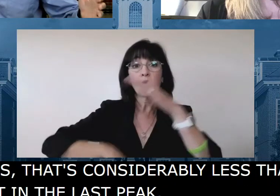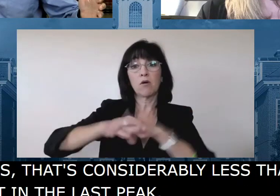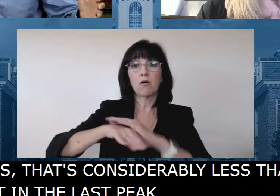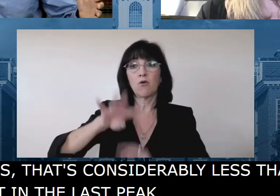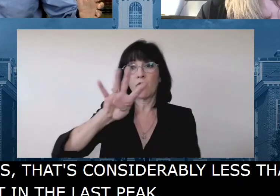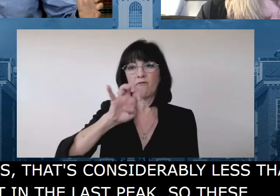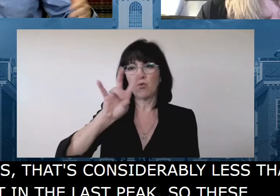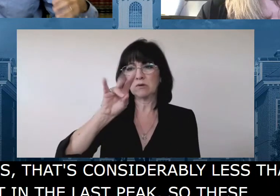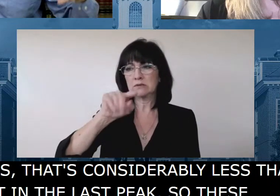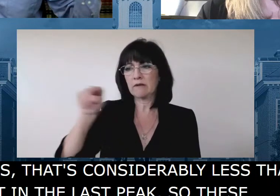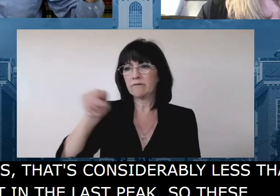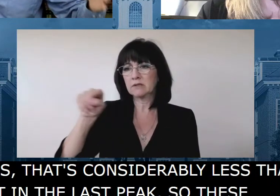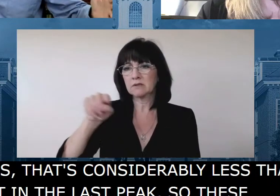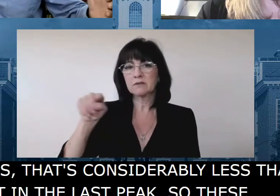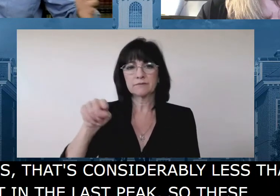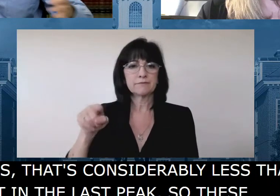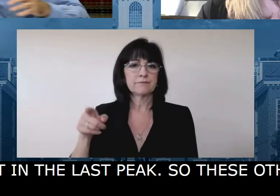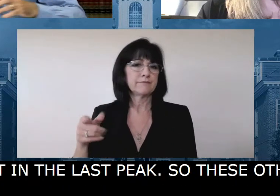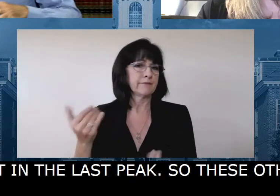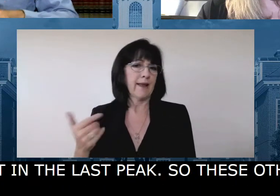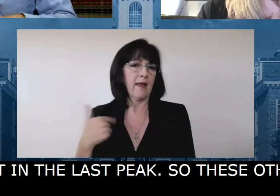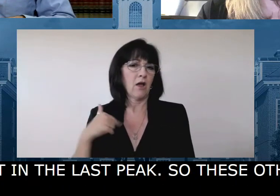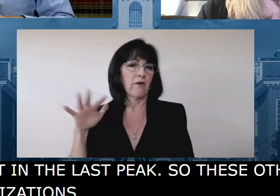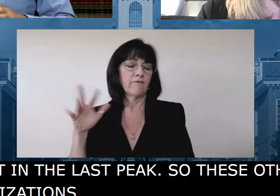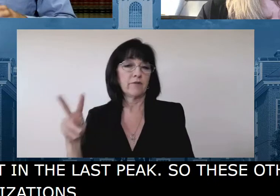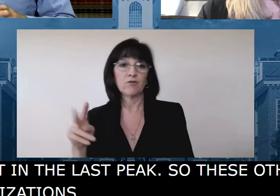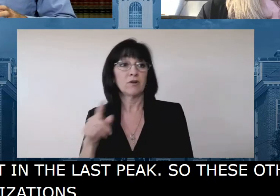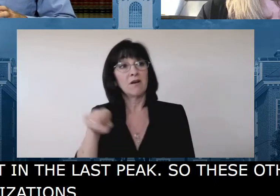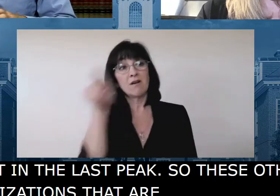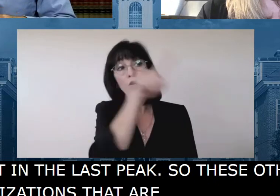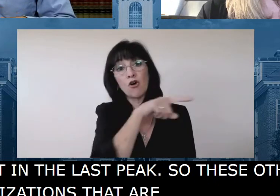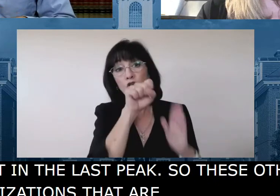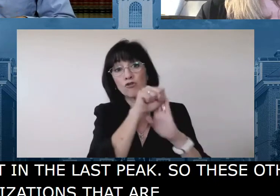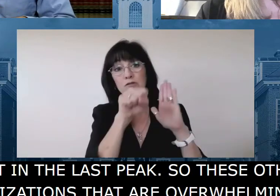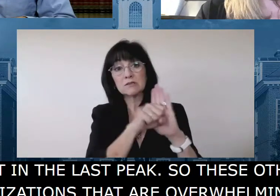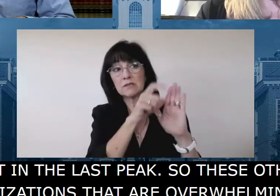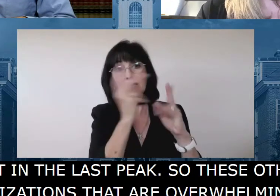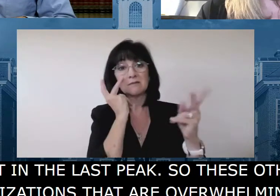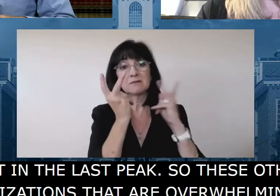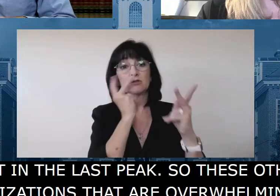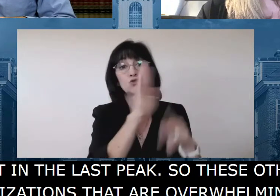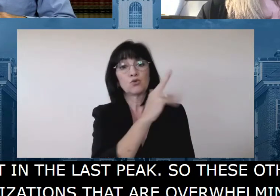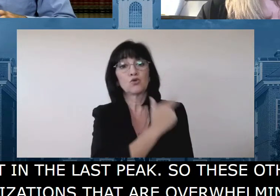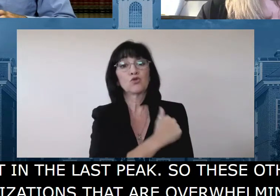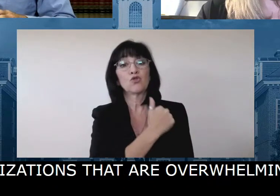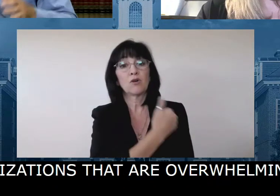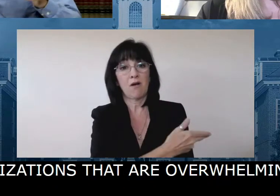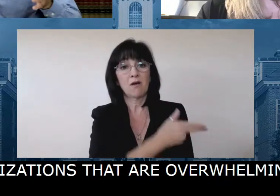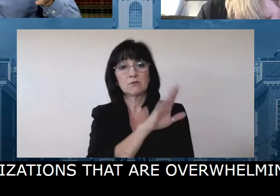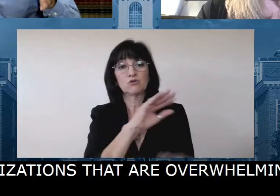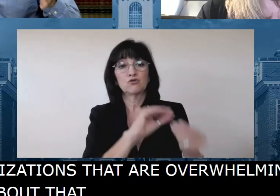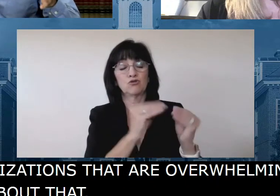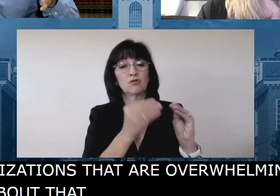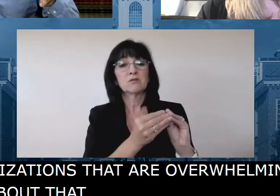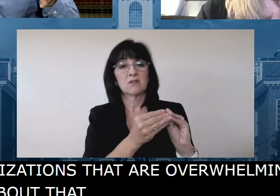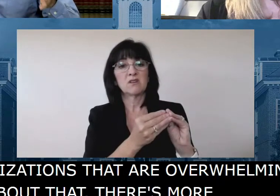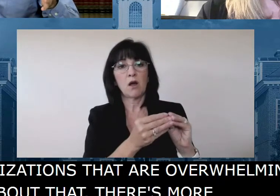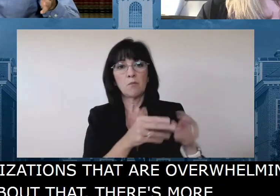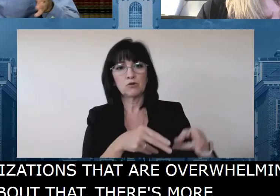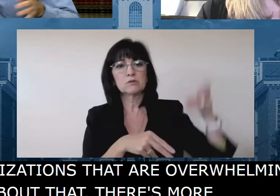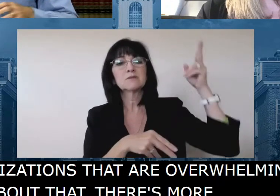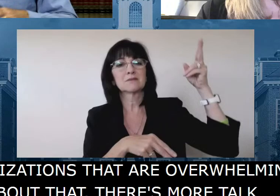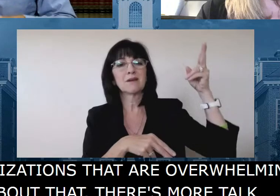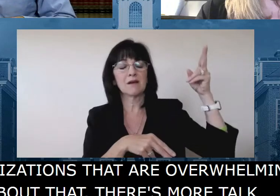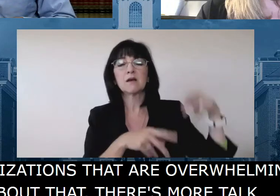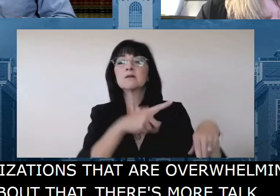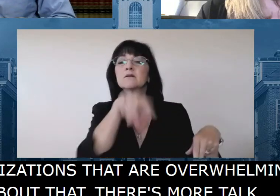seeing hospitalizations that are overwhelming them. And so we hear a lot about that. There's less talk, there's more talk about that